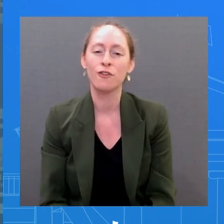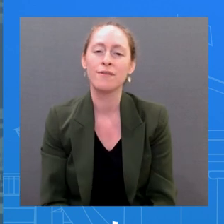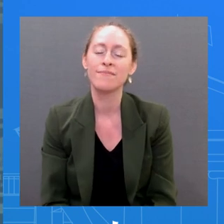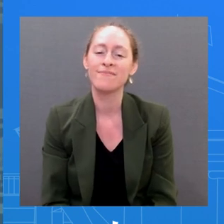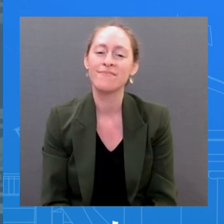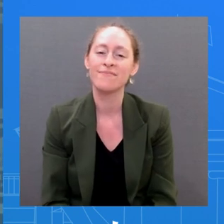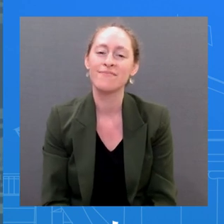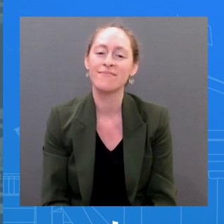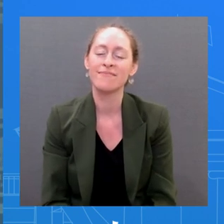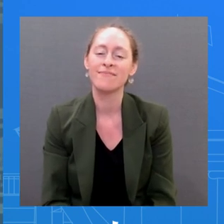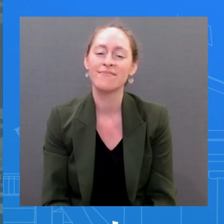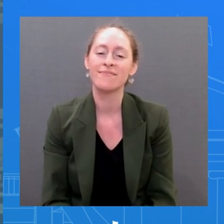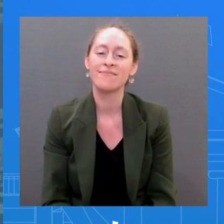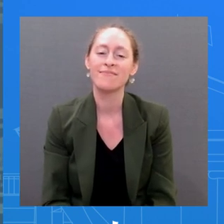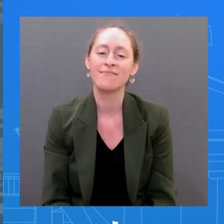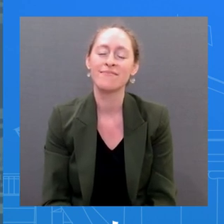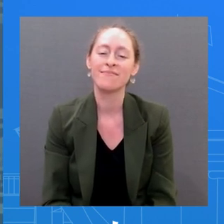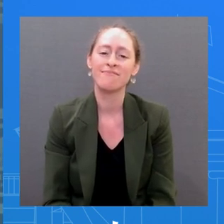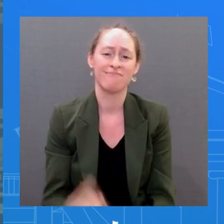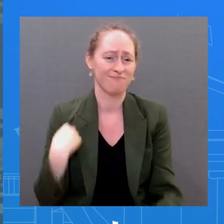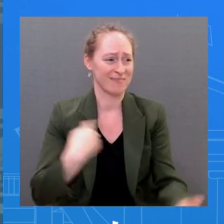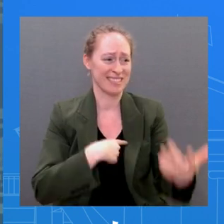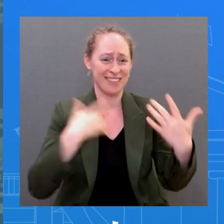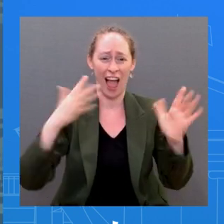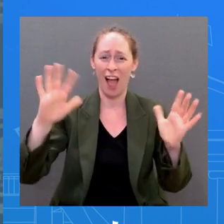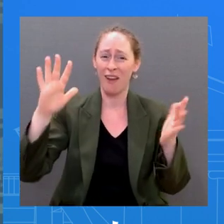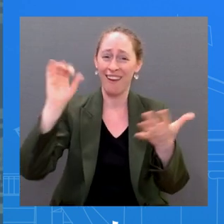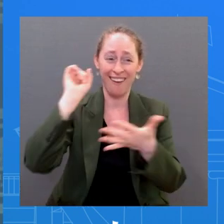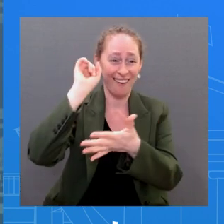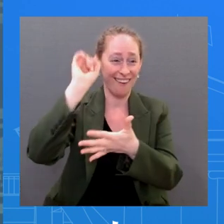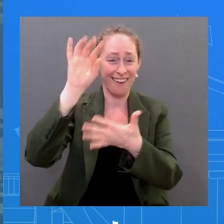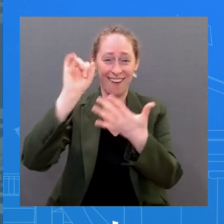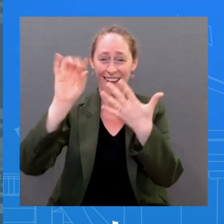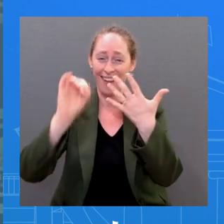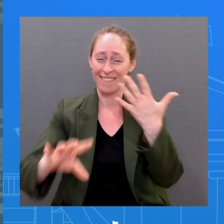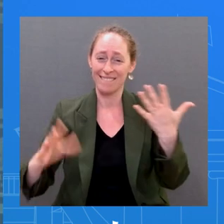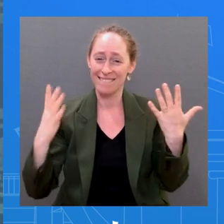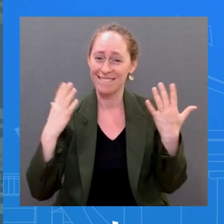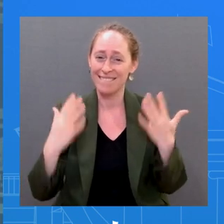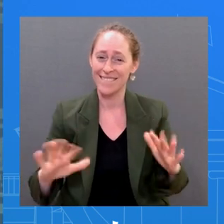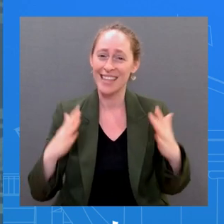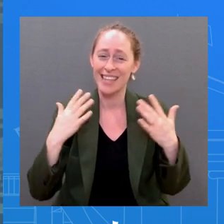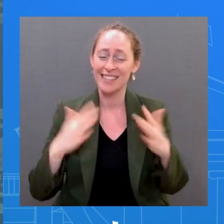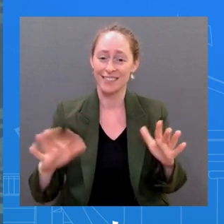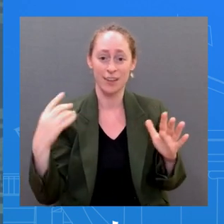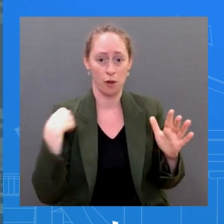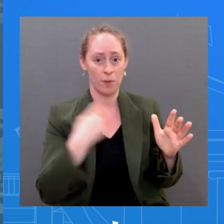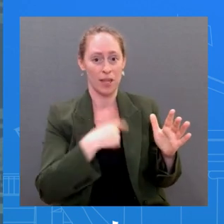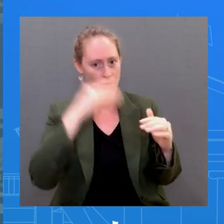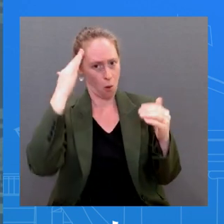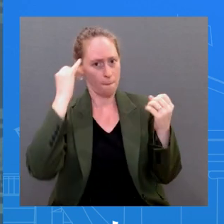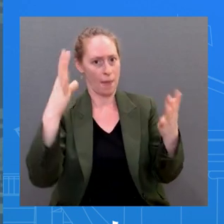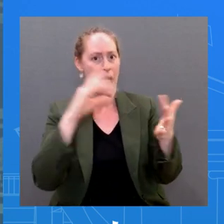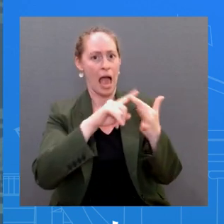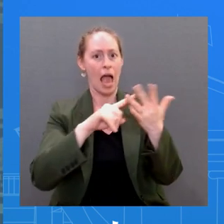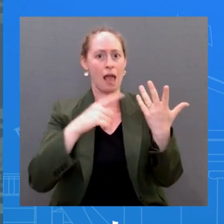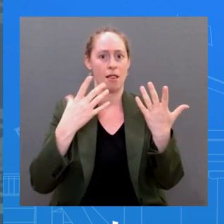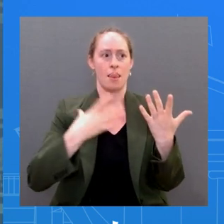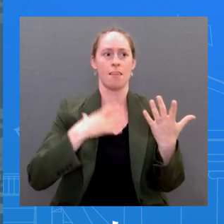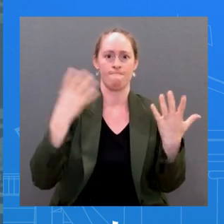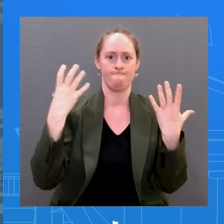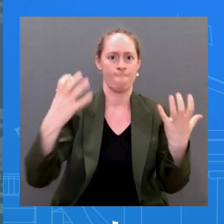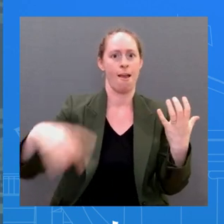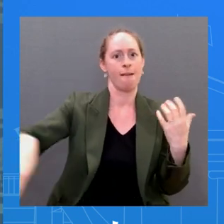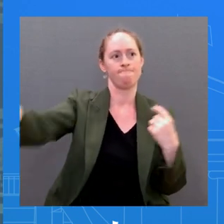it. So clearly, those are two things that we know are popular. The red flag law. I read a poll